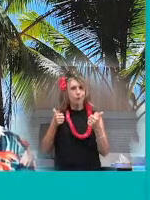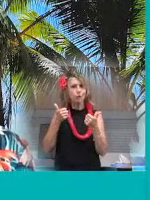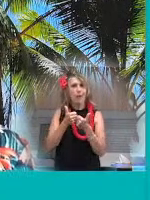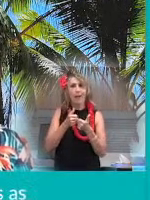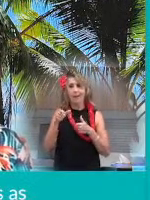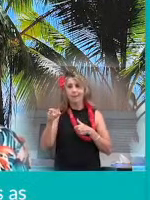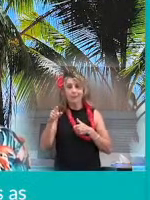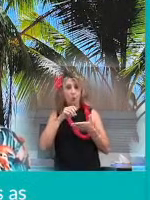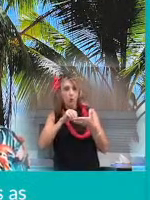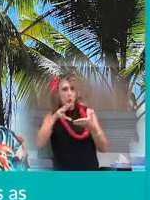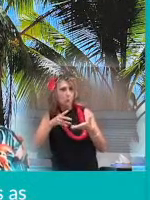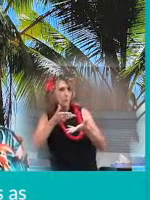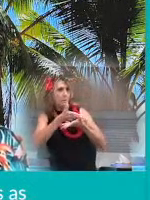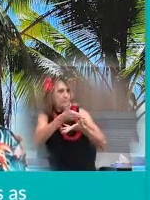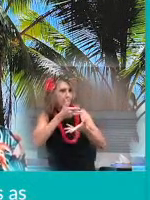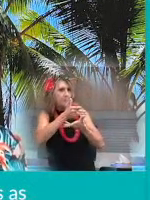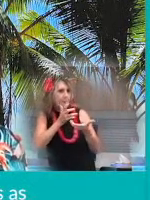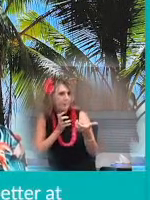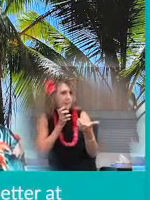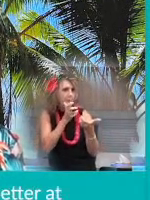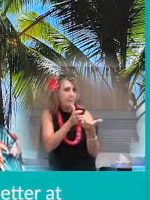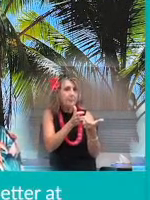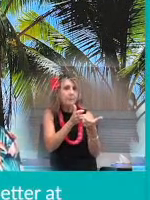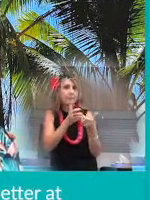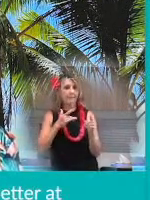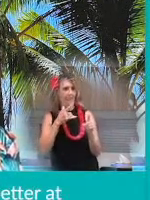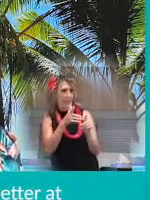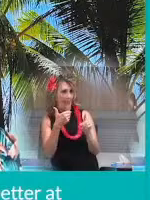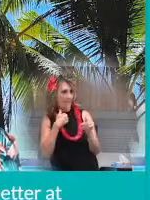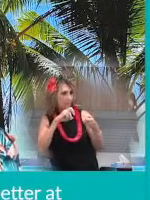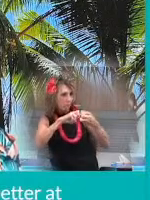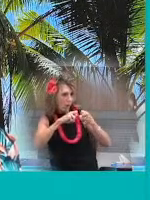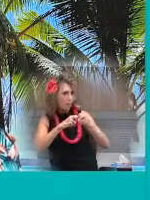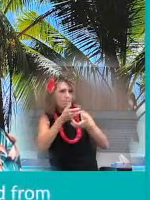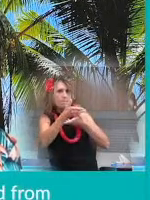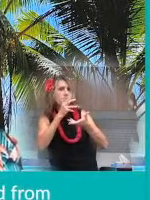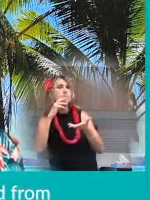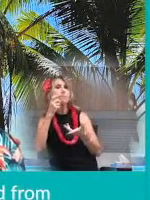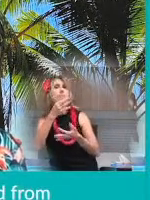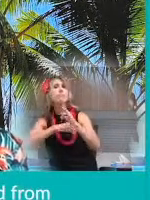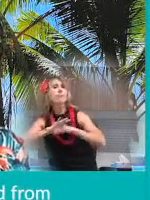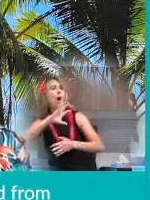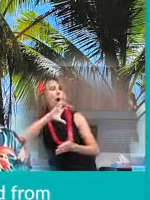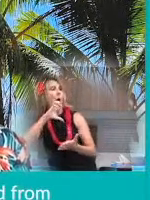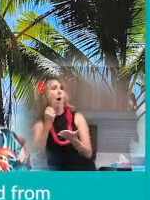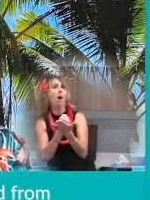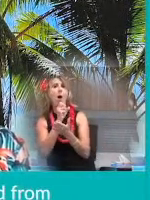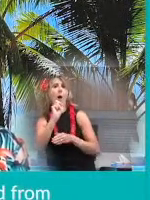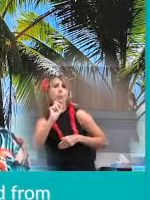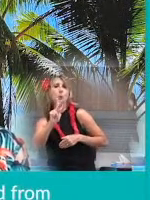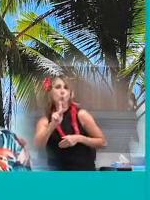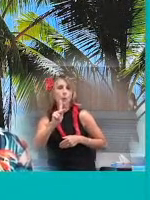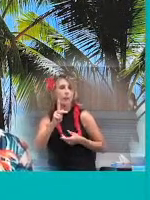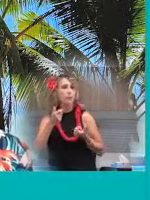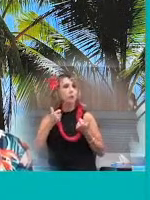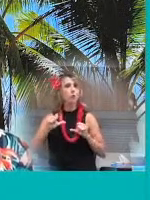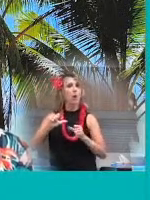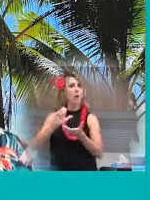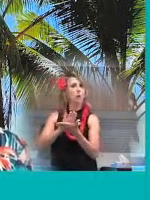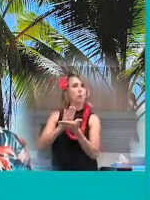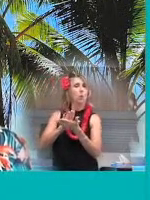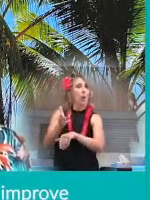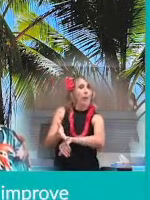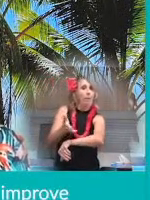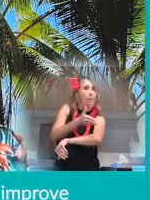works. She always viewed problems as opportunities to make things better at St. Ursula. When schooling moved from in-person